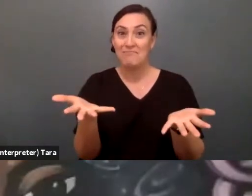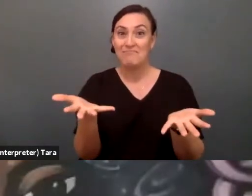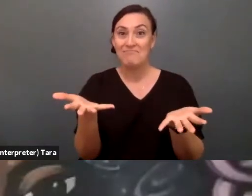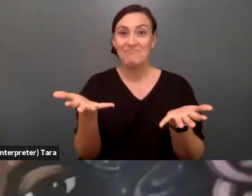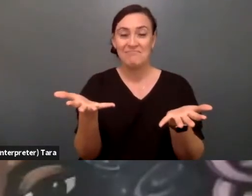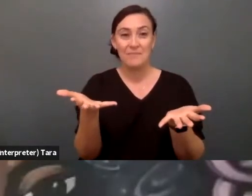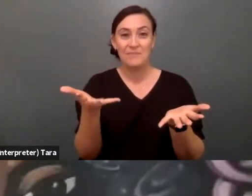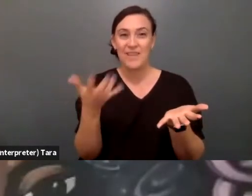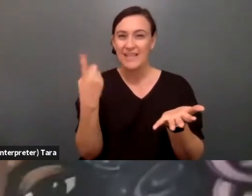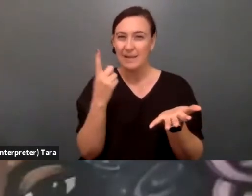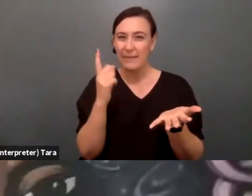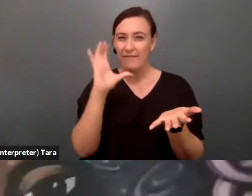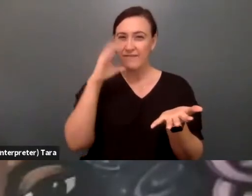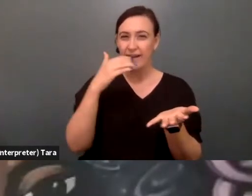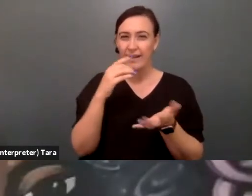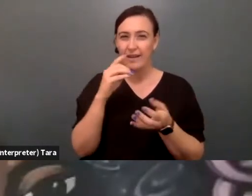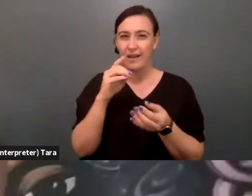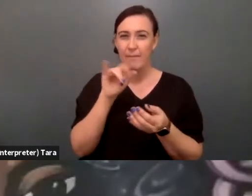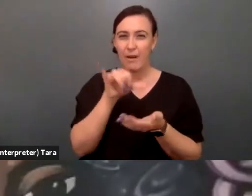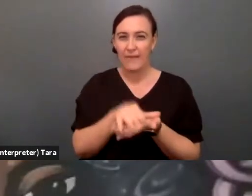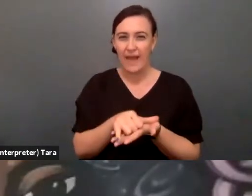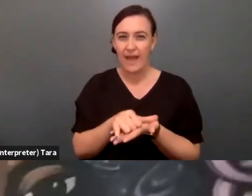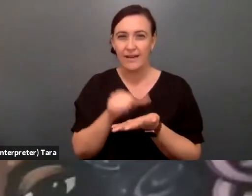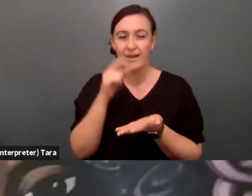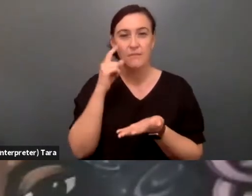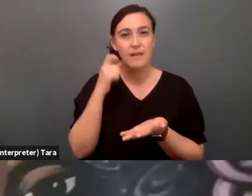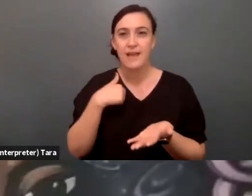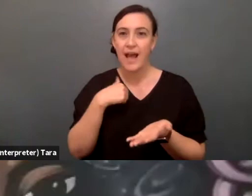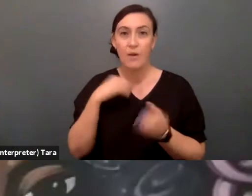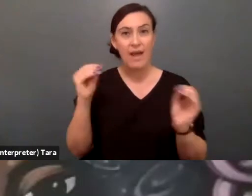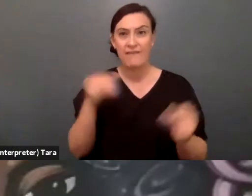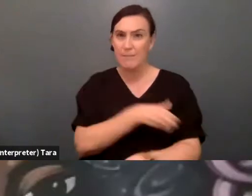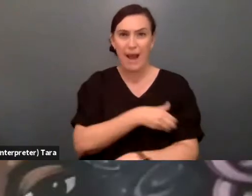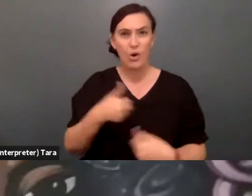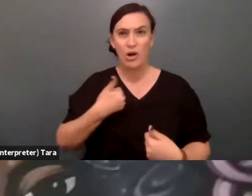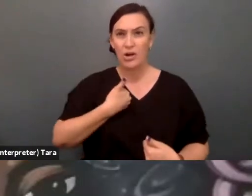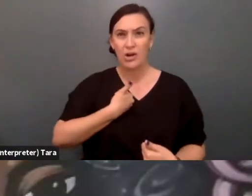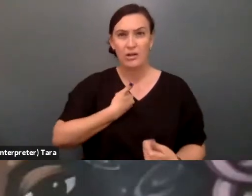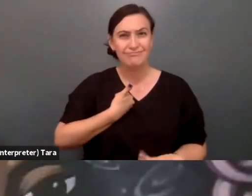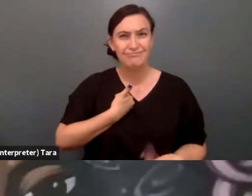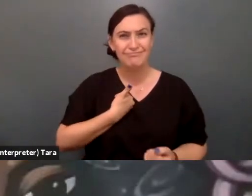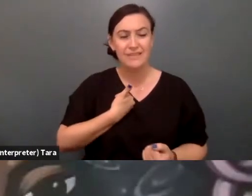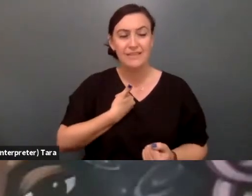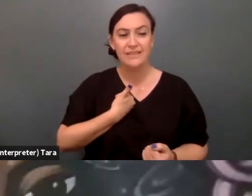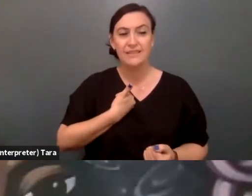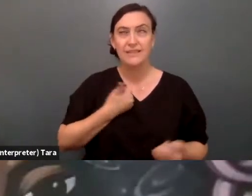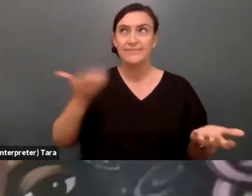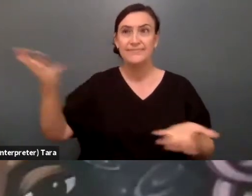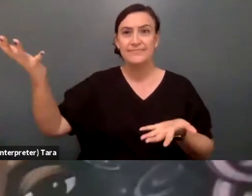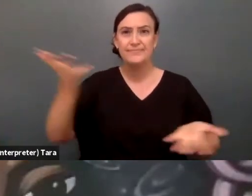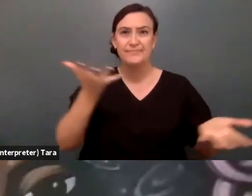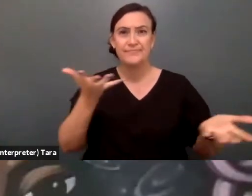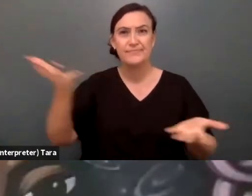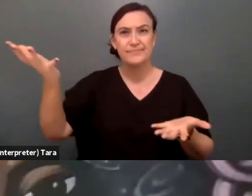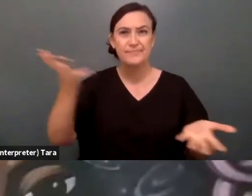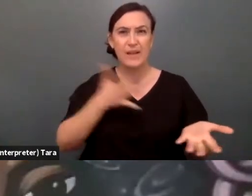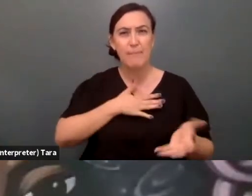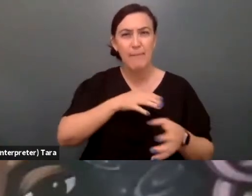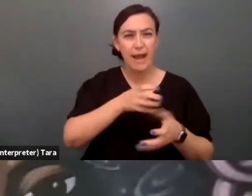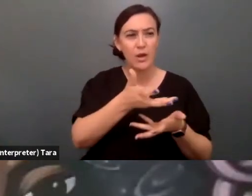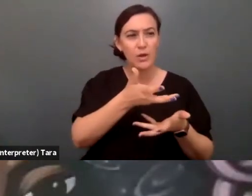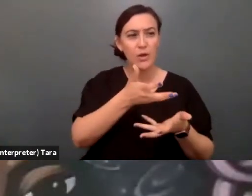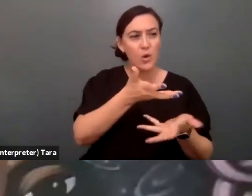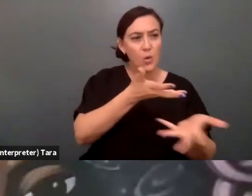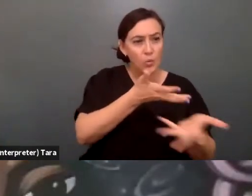There's something funky about this though, because I don't have any power in my working and reach